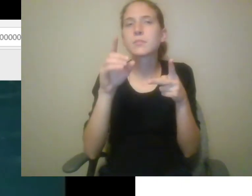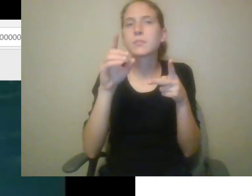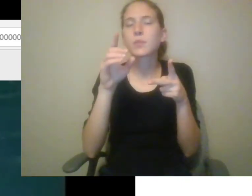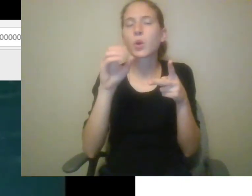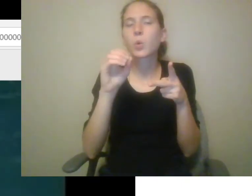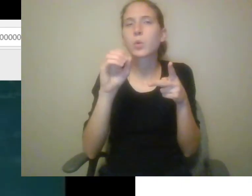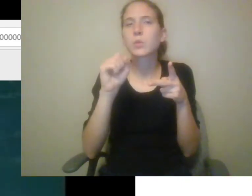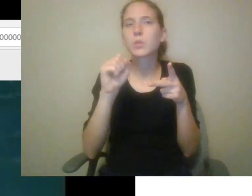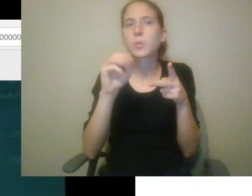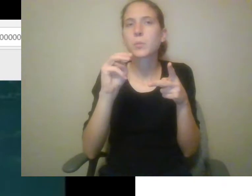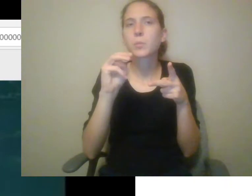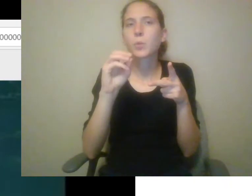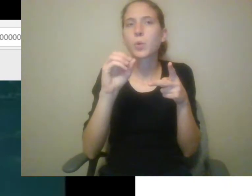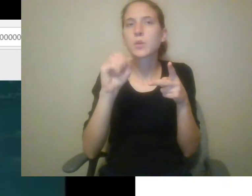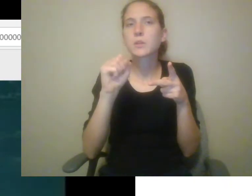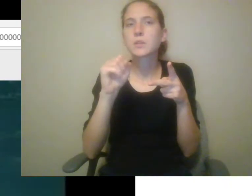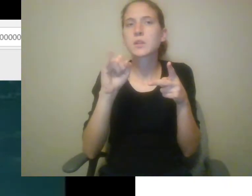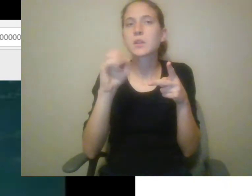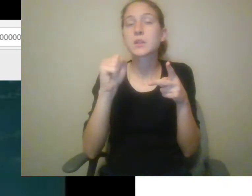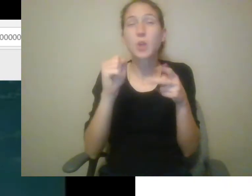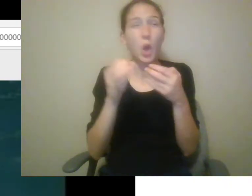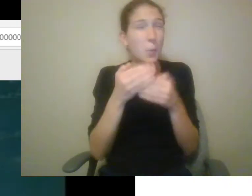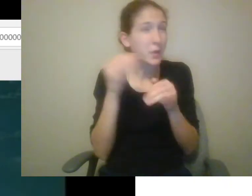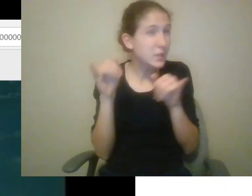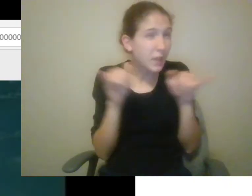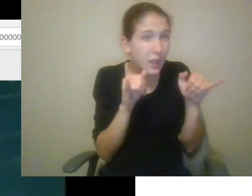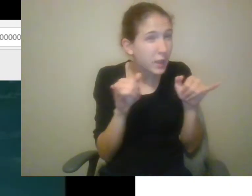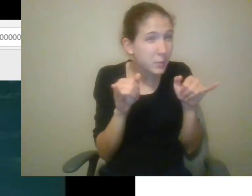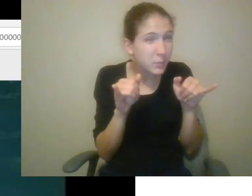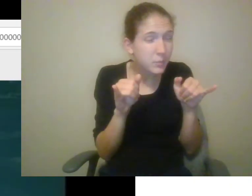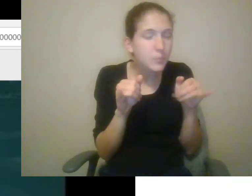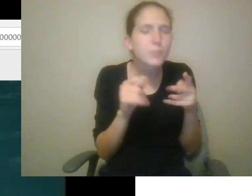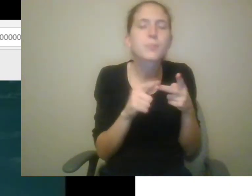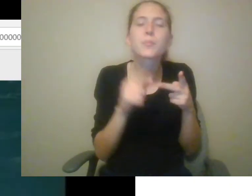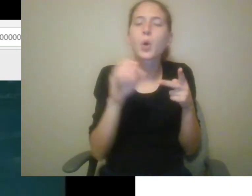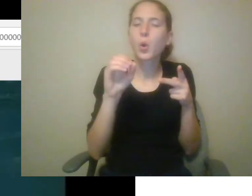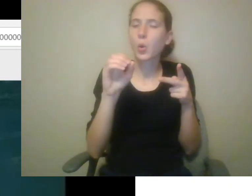It's real easy. Osmosis is the same thing as diffusion with one exception.